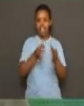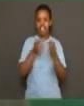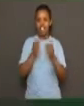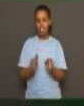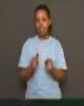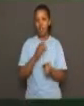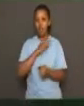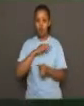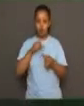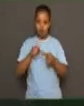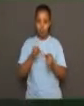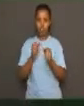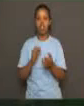traits.